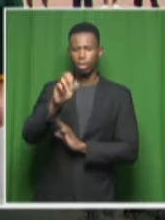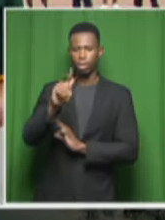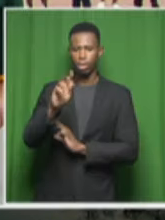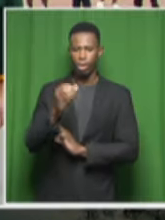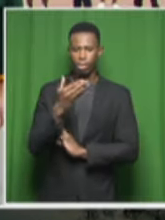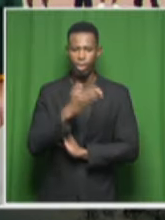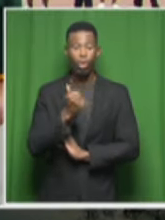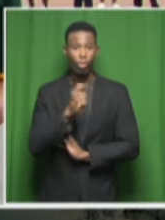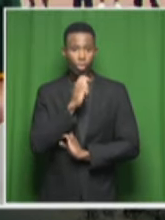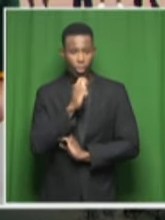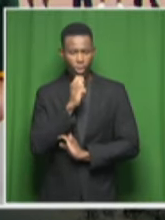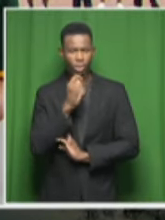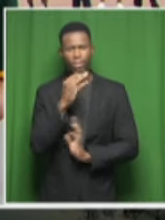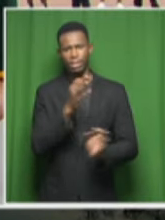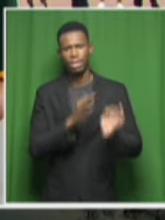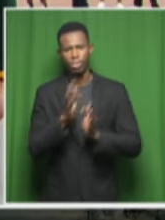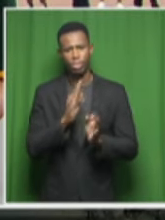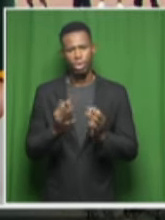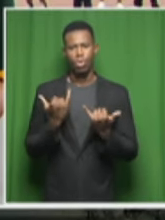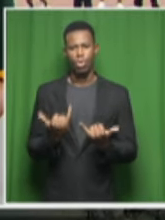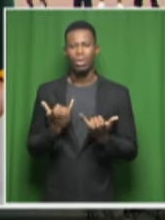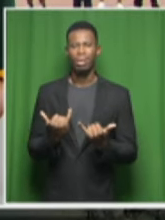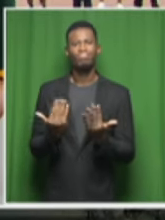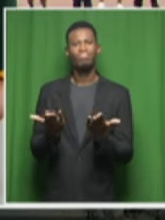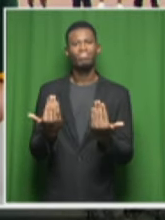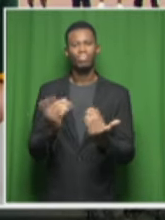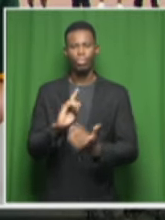to you. Paint a picture of what we can expect today.